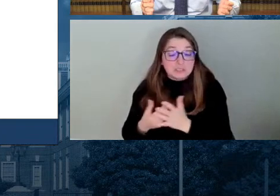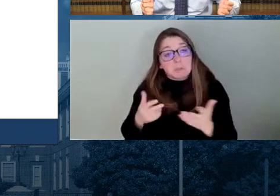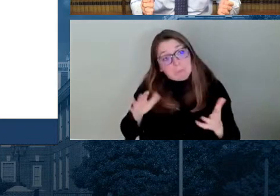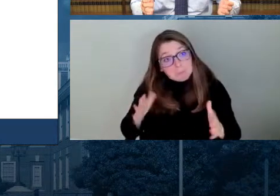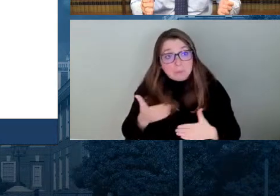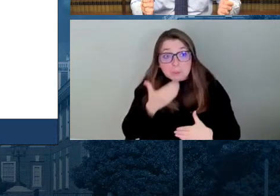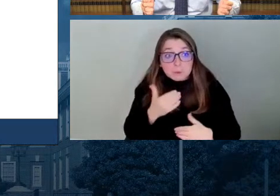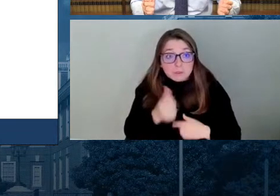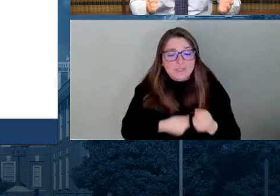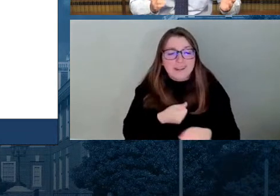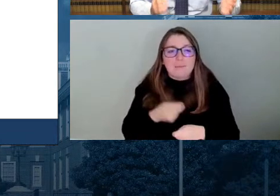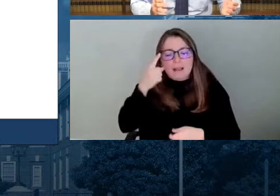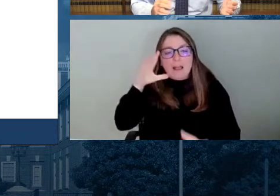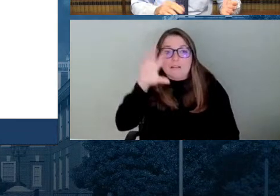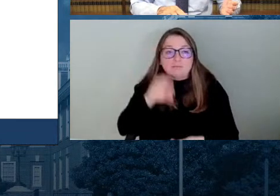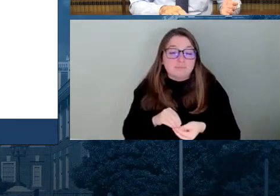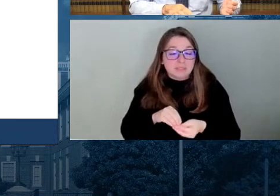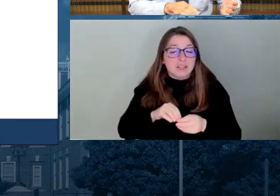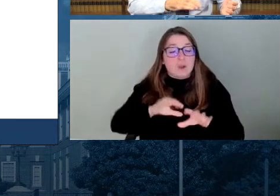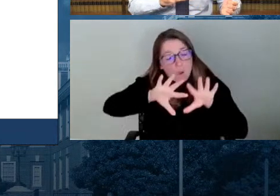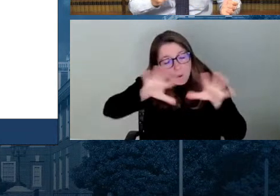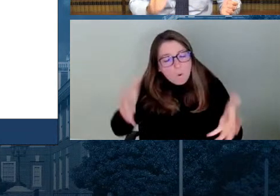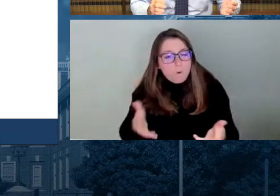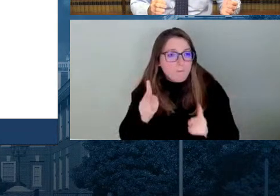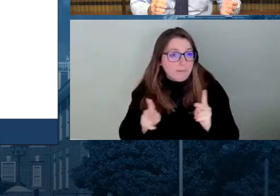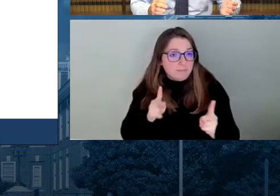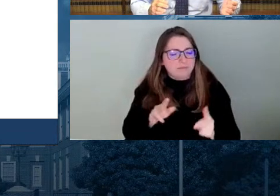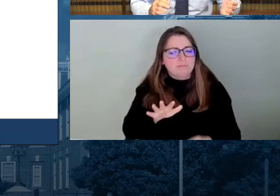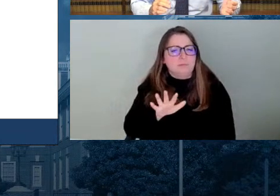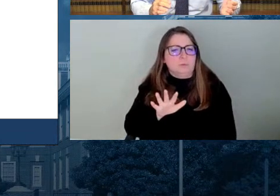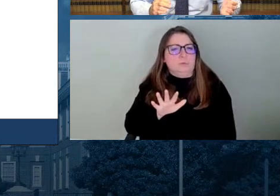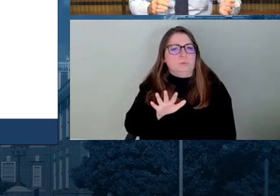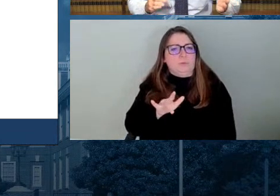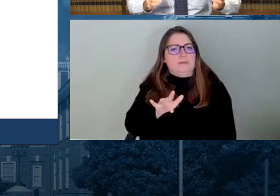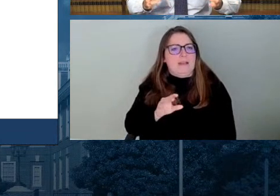of the total population. You'll see in a minute that most